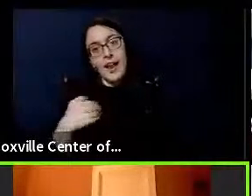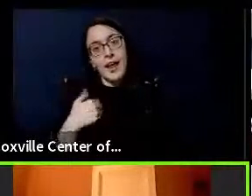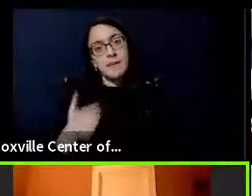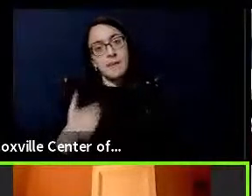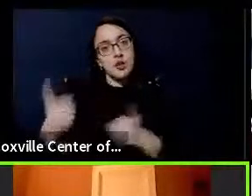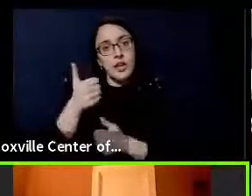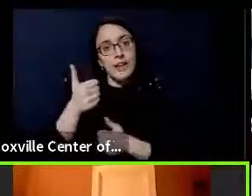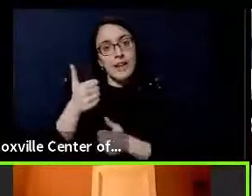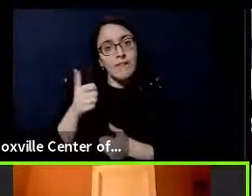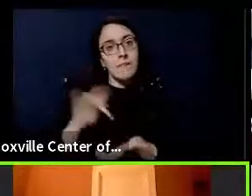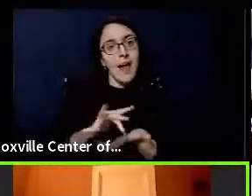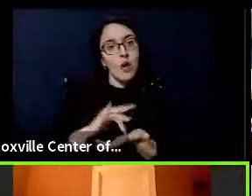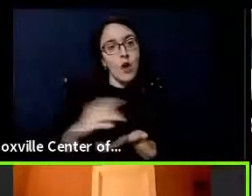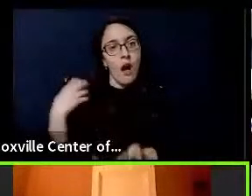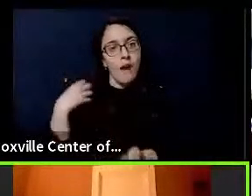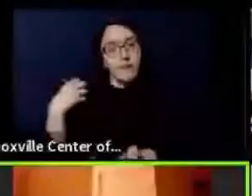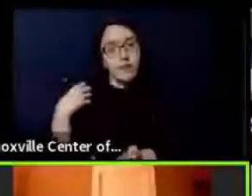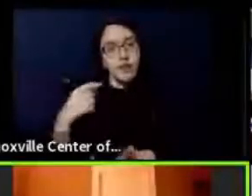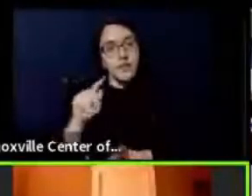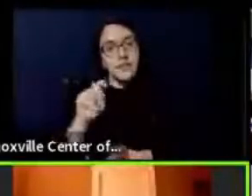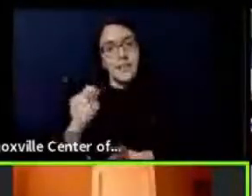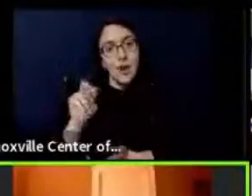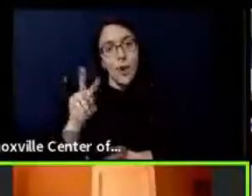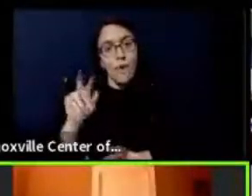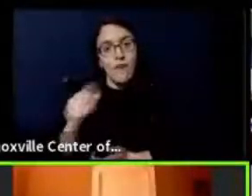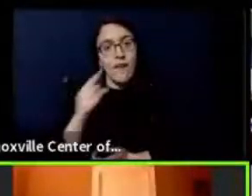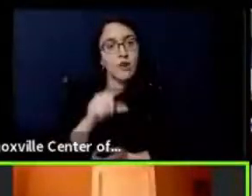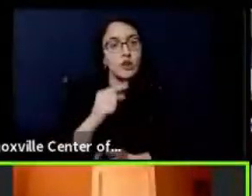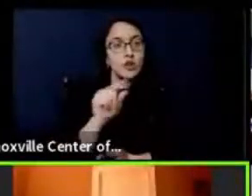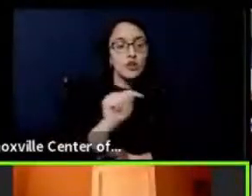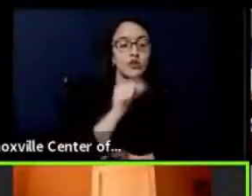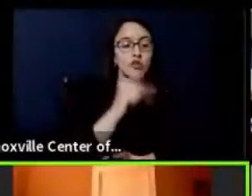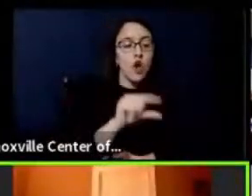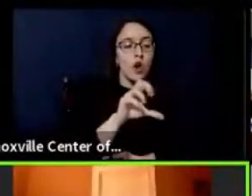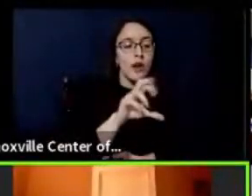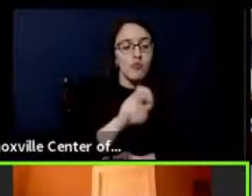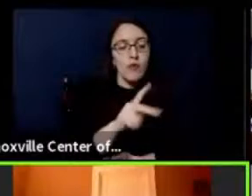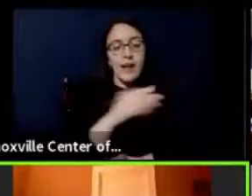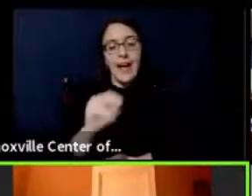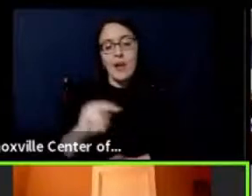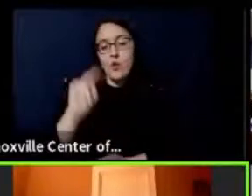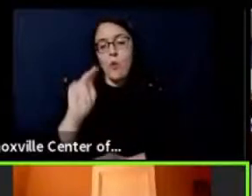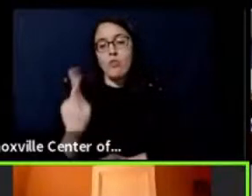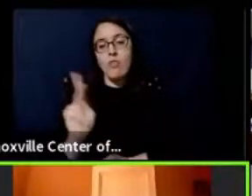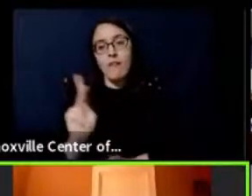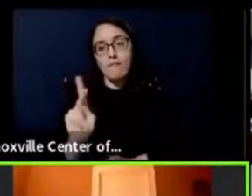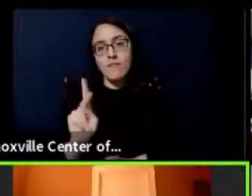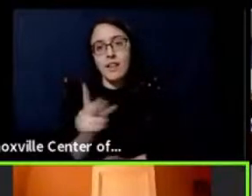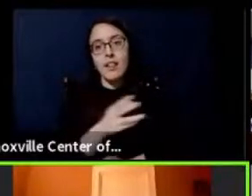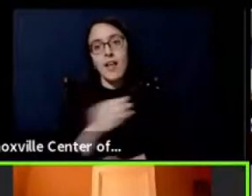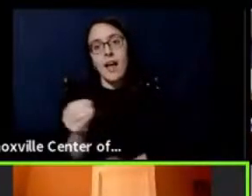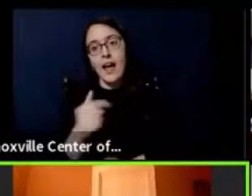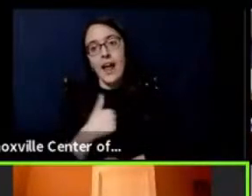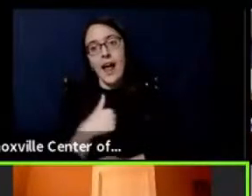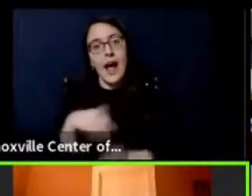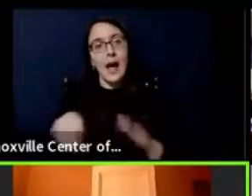at Teneva, both the Turkey Creek and North Knoxville campus. And I will basically